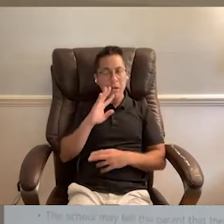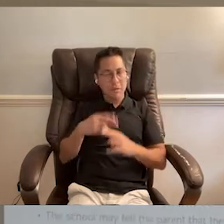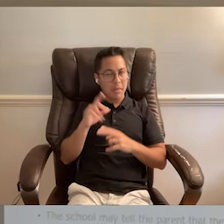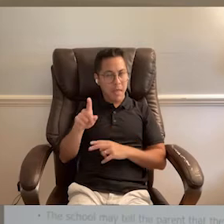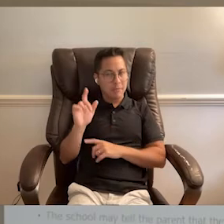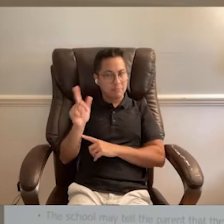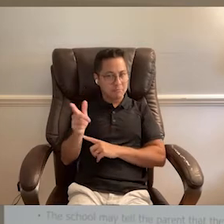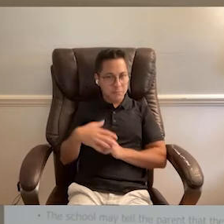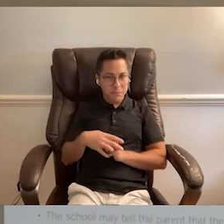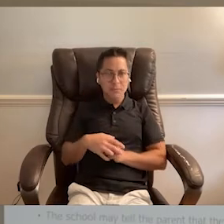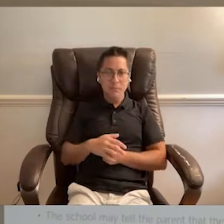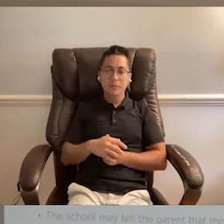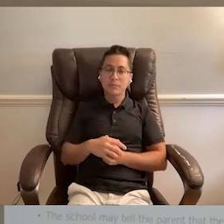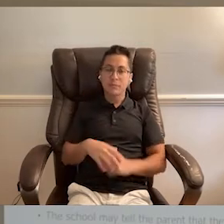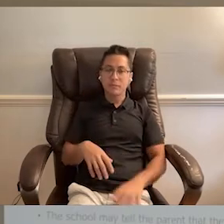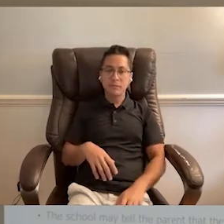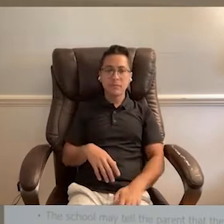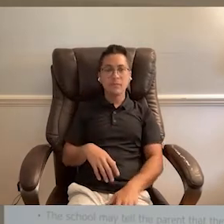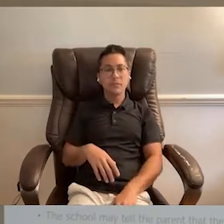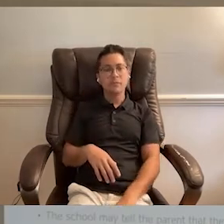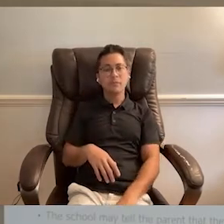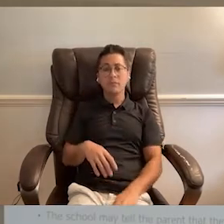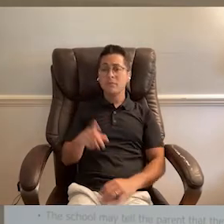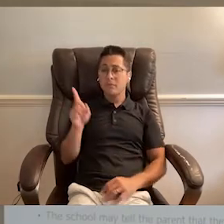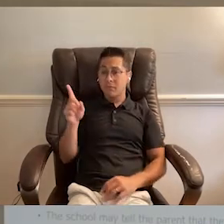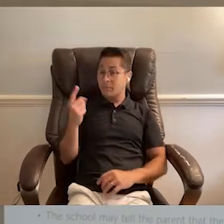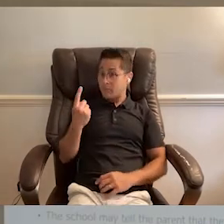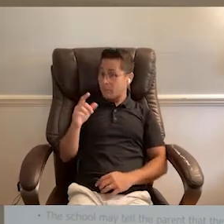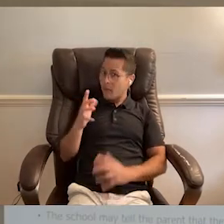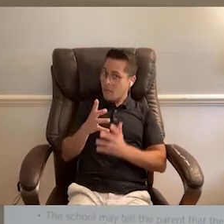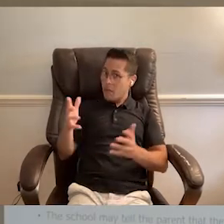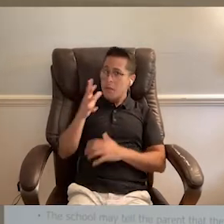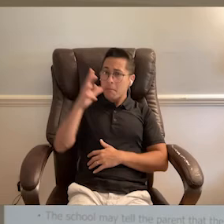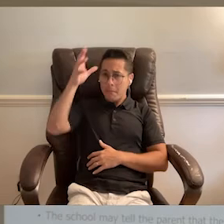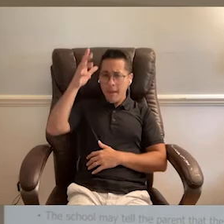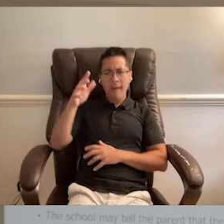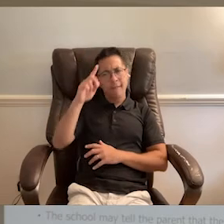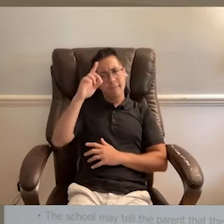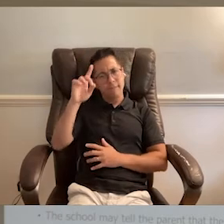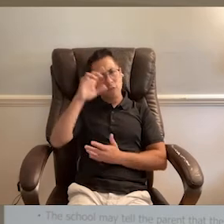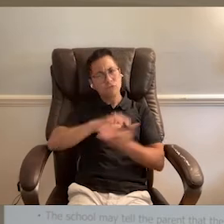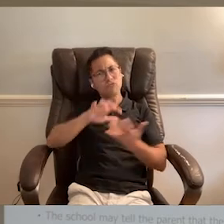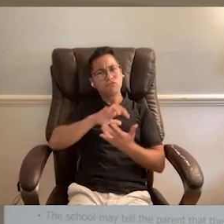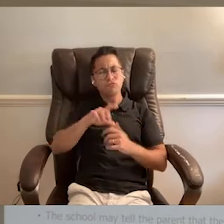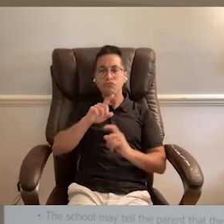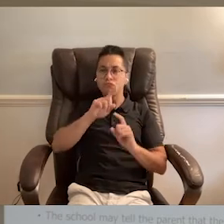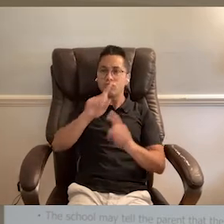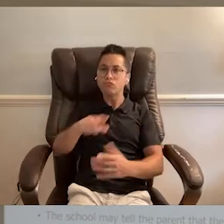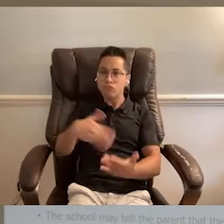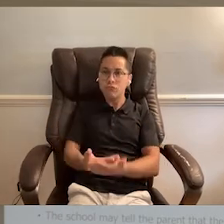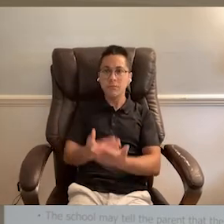Okay. So this is something that a lot of parents are confused with. They get to the IEP meeting, you get to an